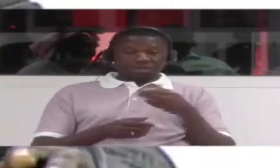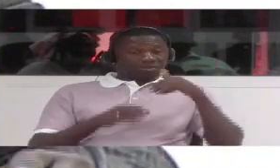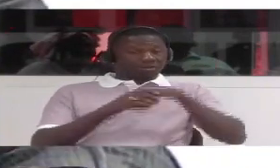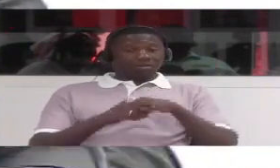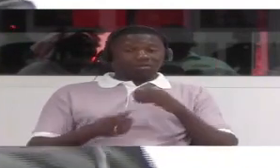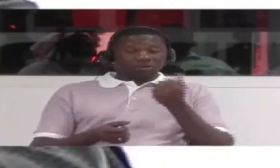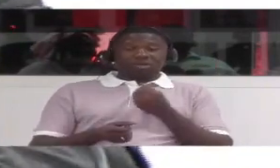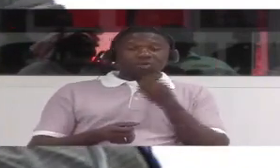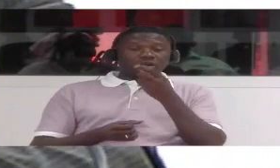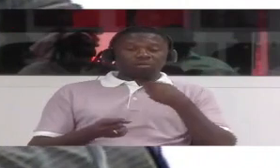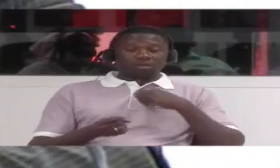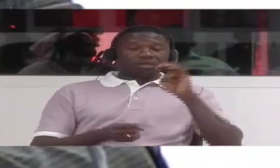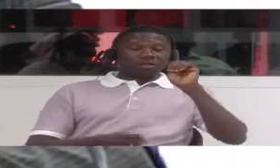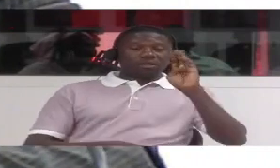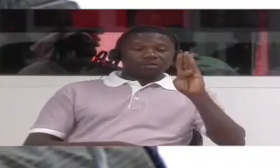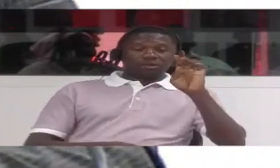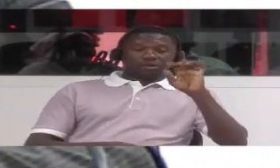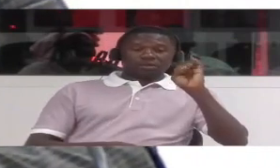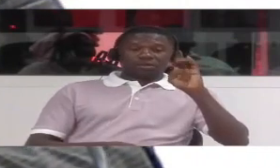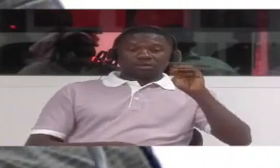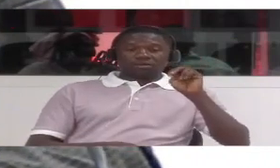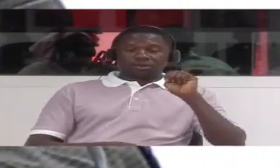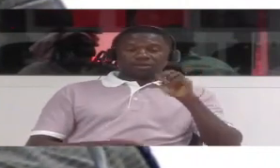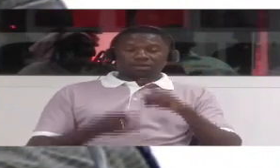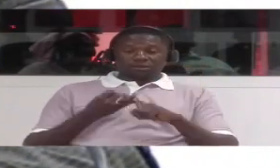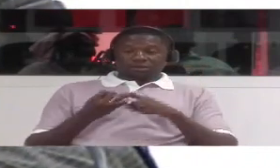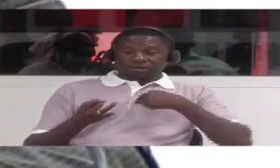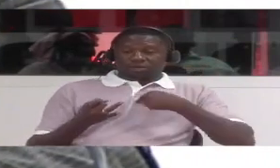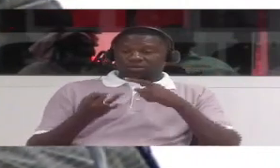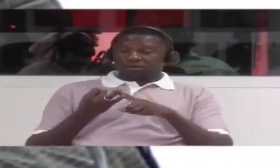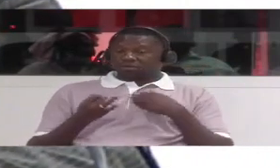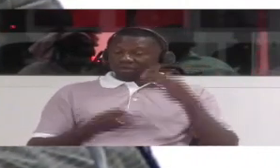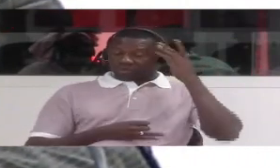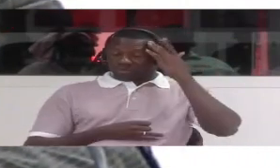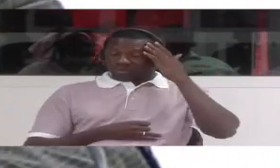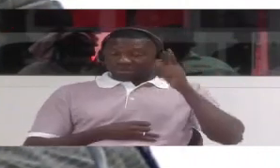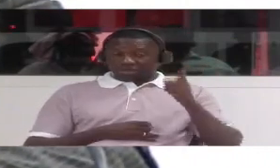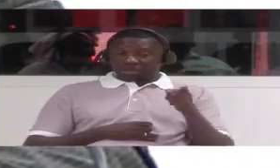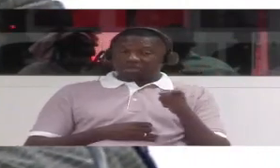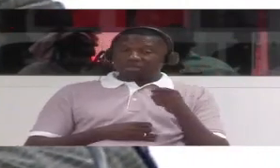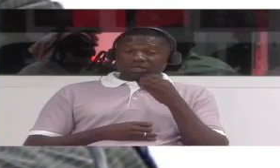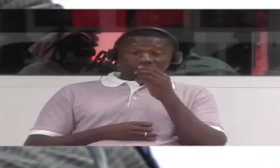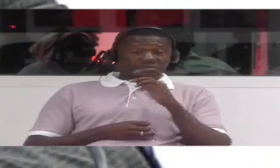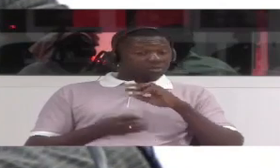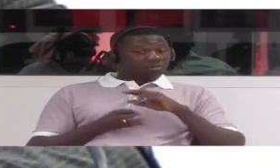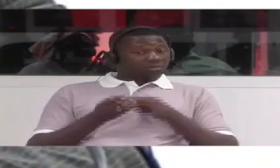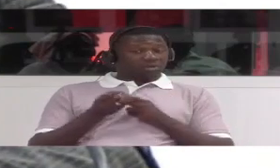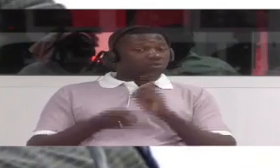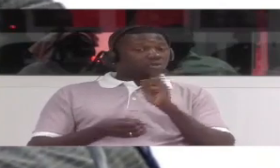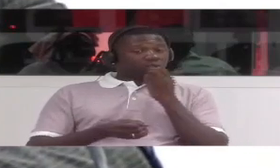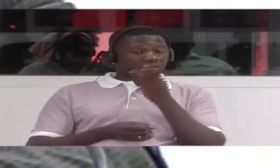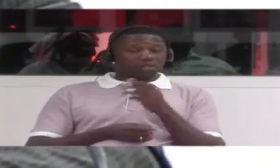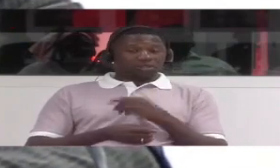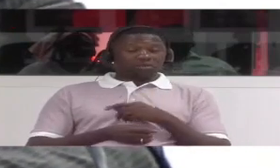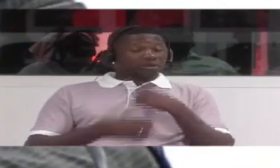and me, I knew that Maliamugu may probably be very serious and he may meant what he said. So I was terrifically